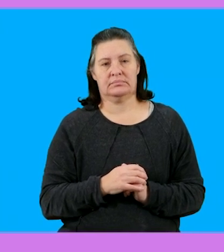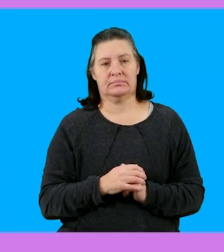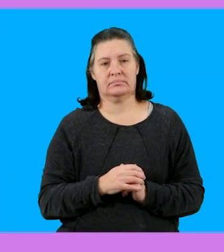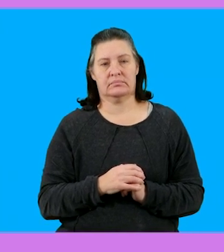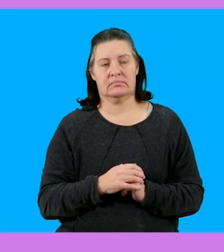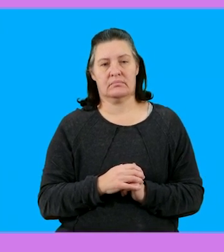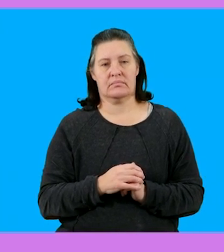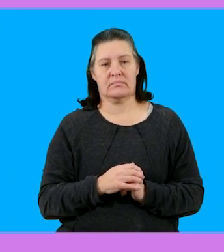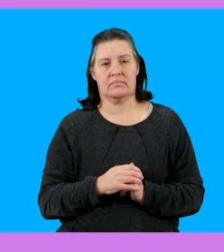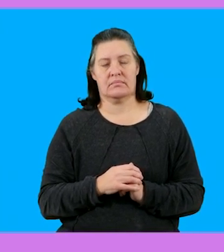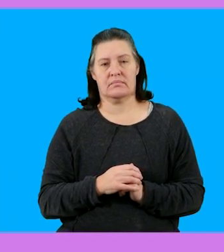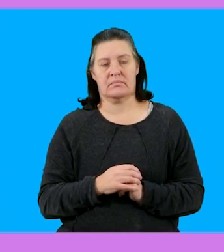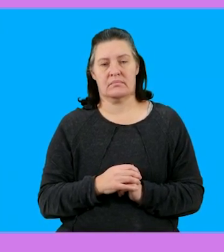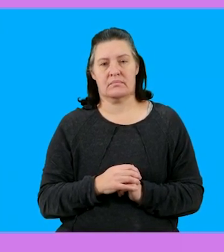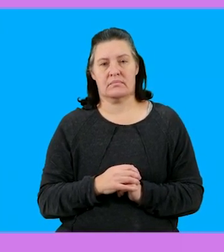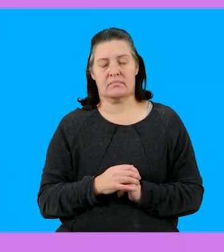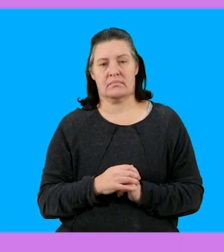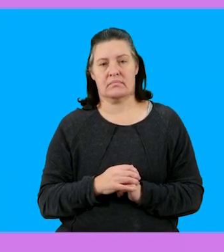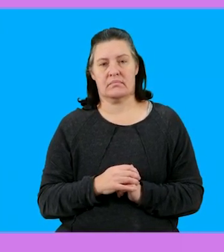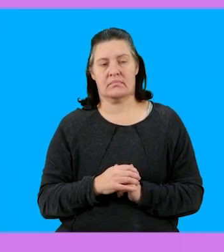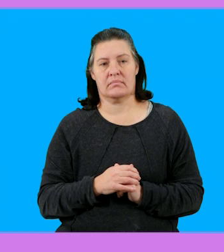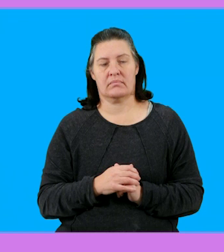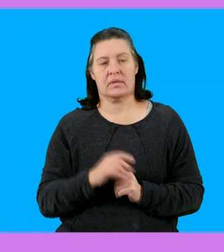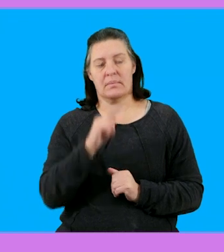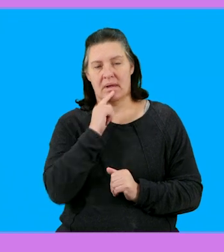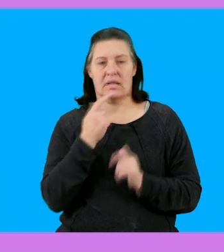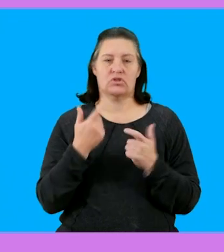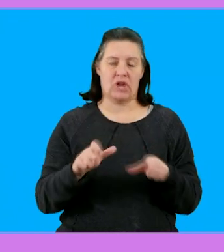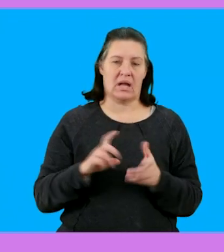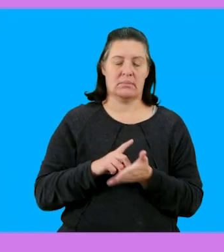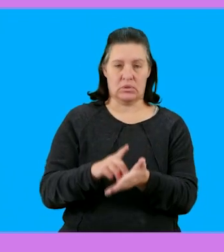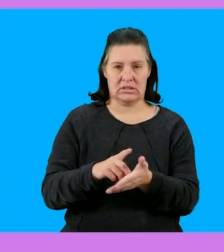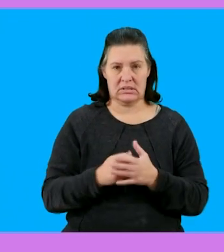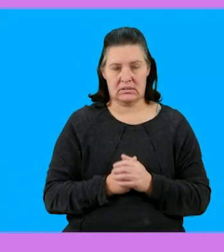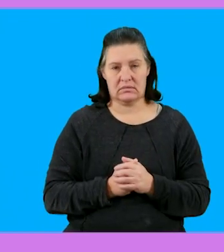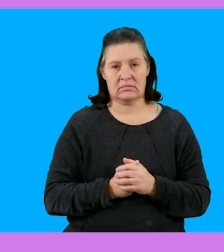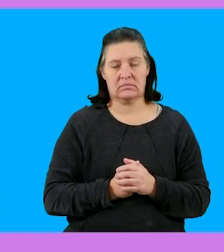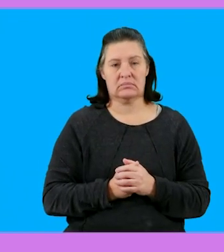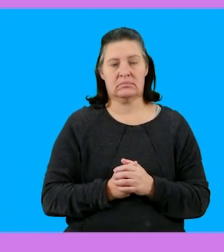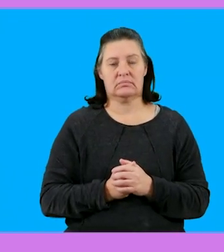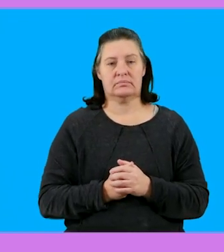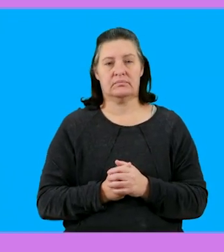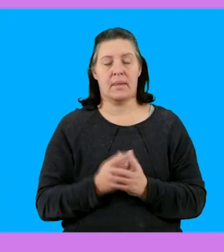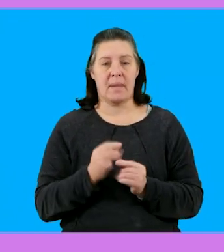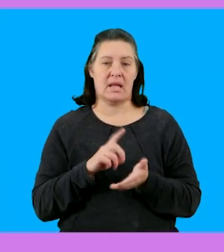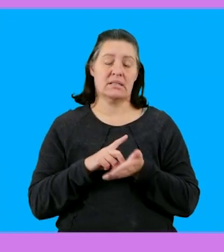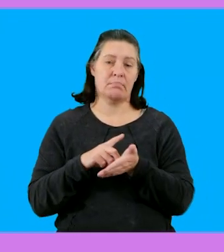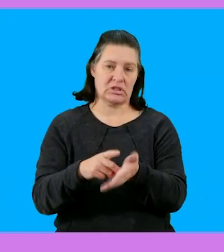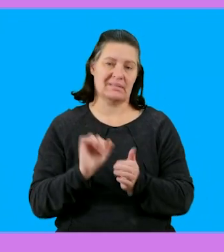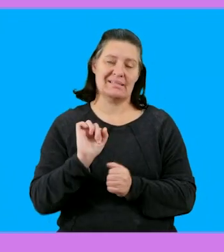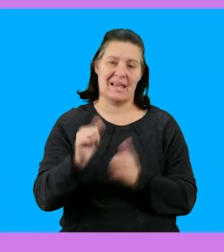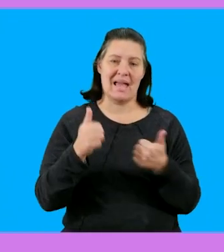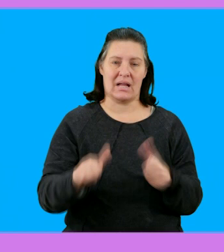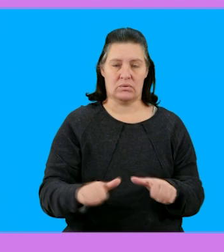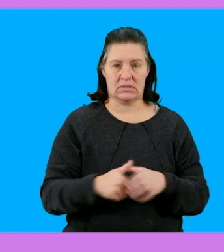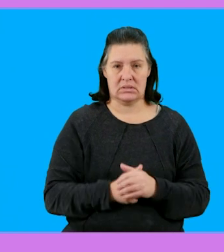This is where we actually are. So that will be, it's a check deposit. So money was deposited into